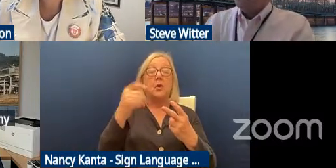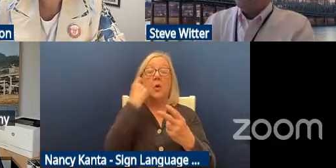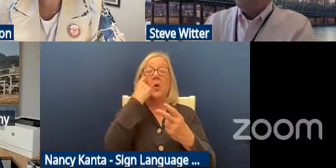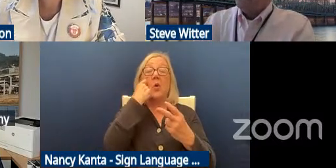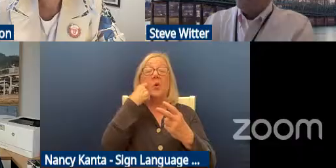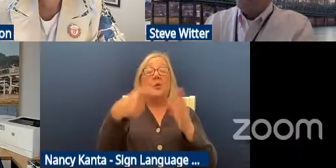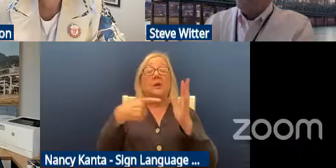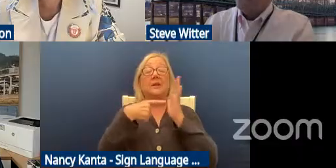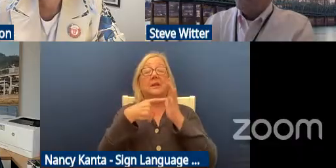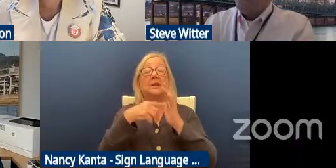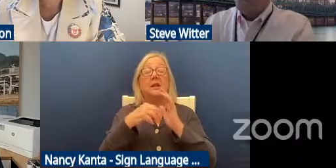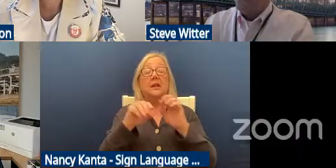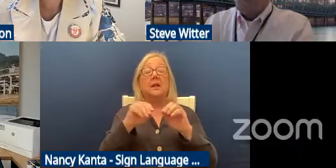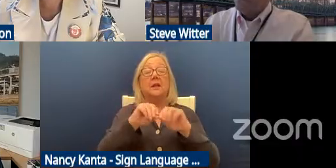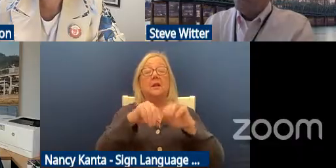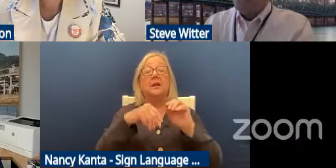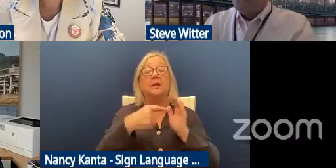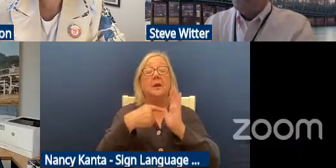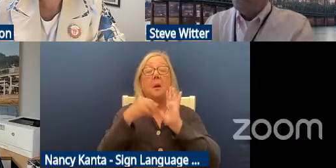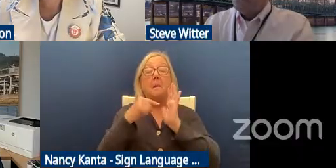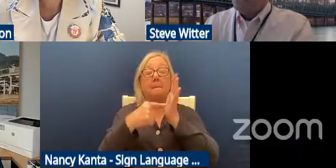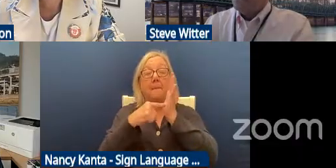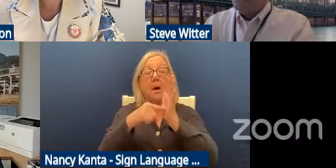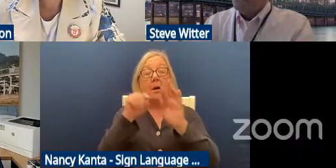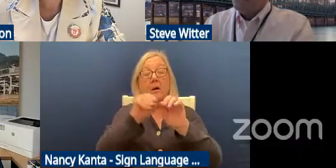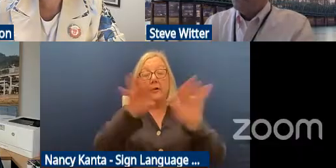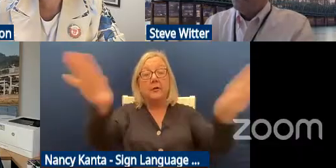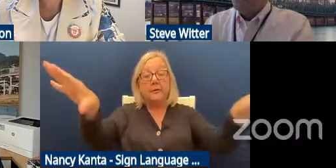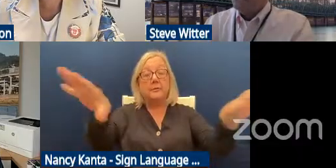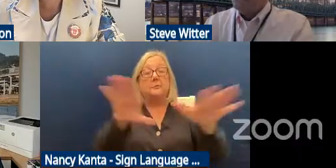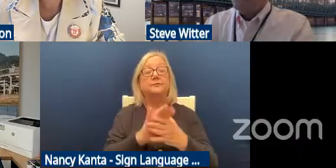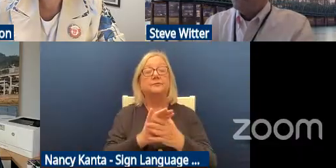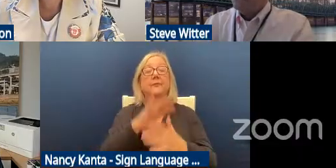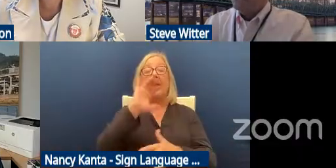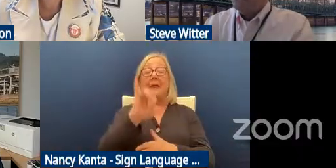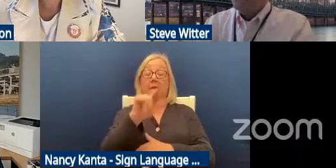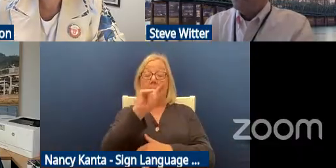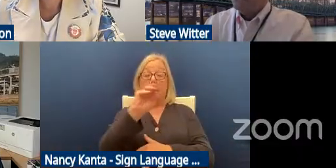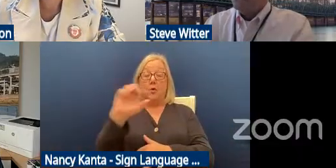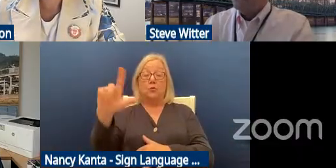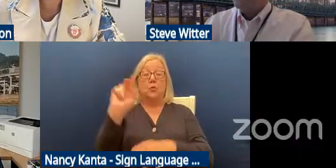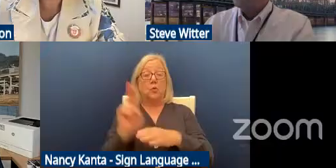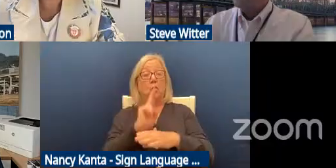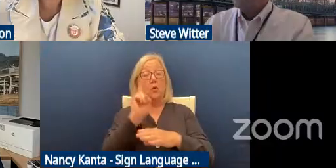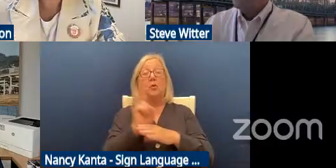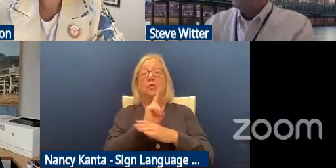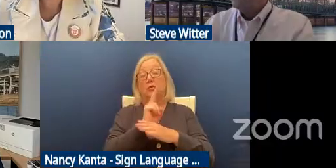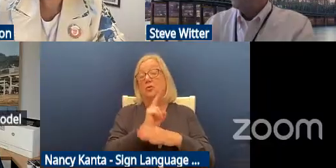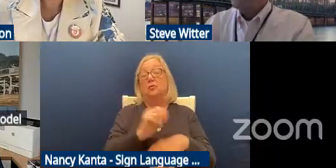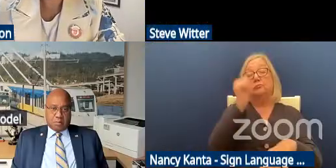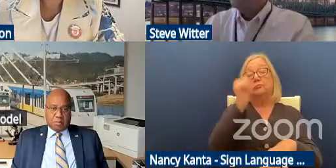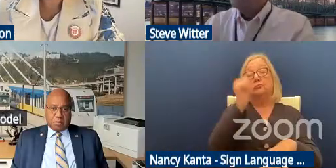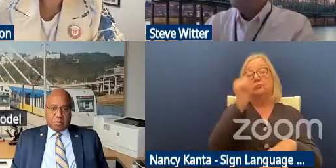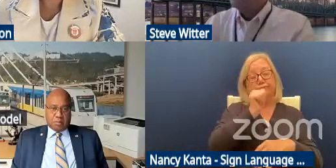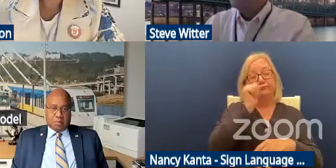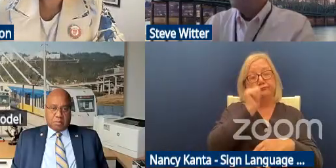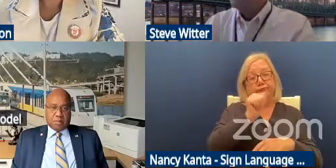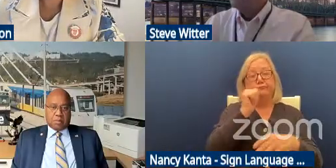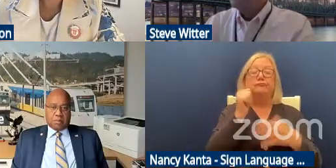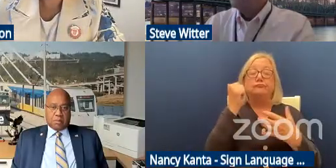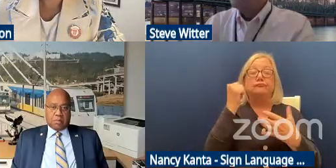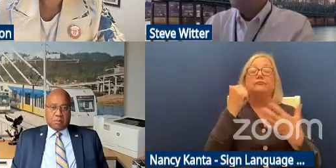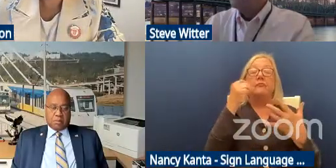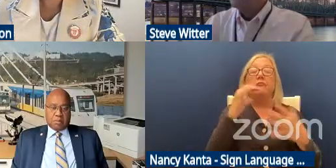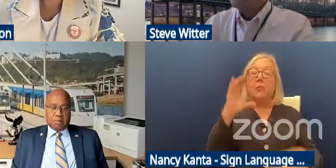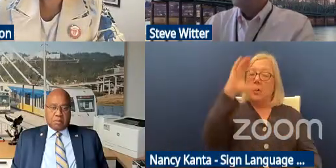a forecast well into the future. It's a tool that we use routinely to estimate needs for the